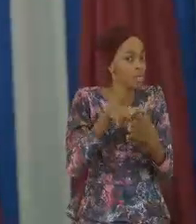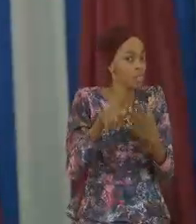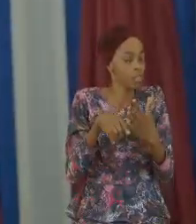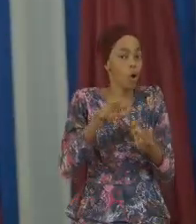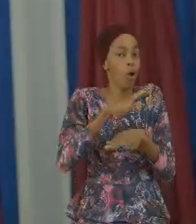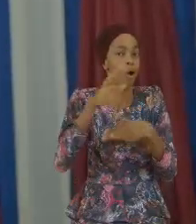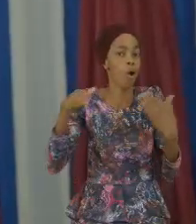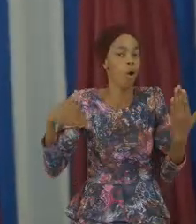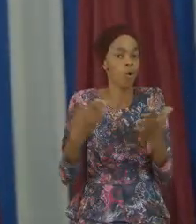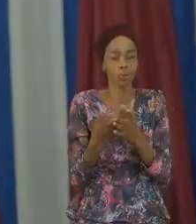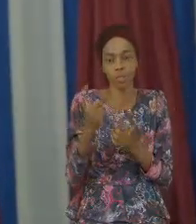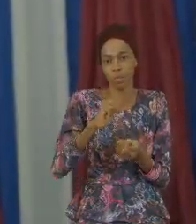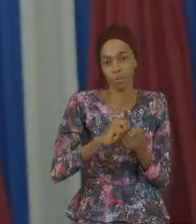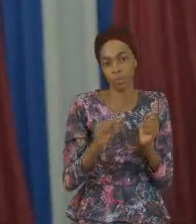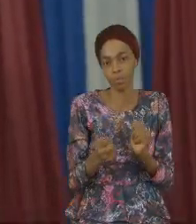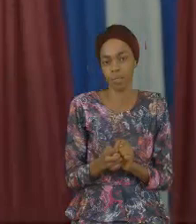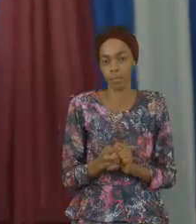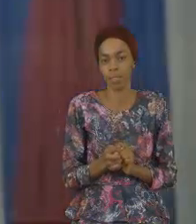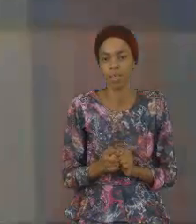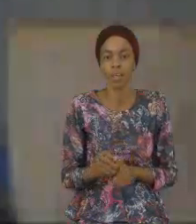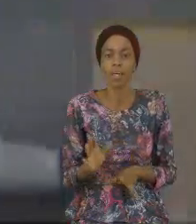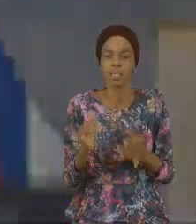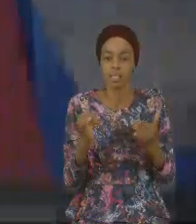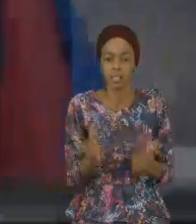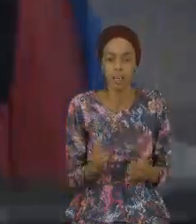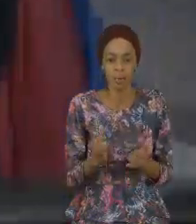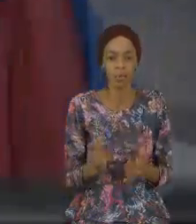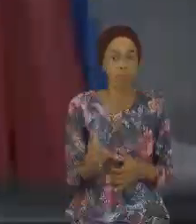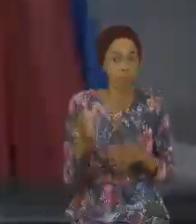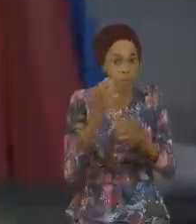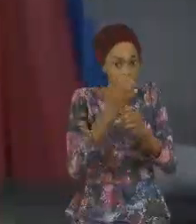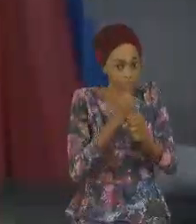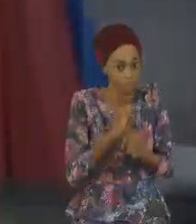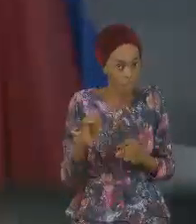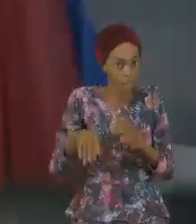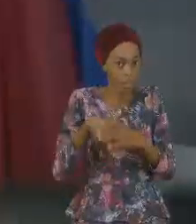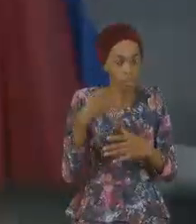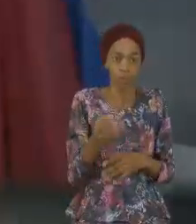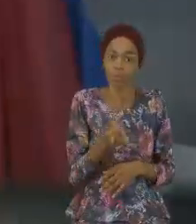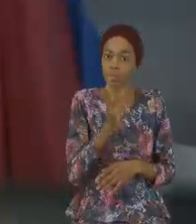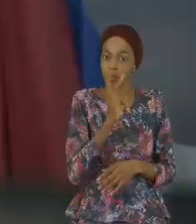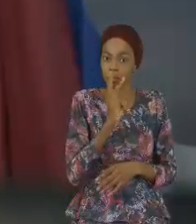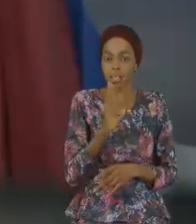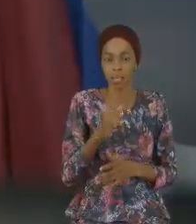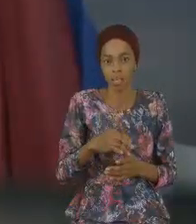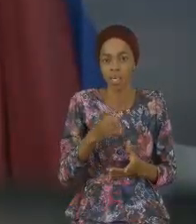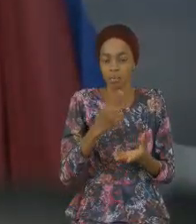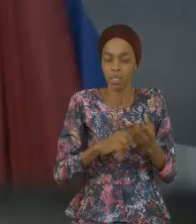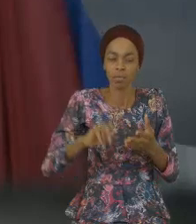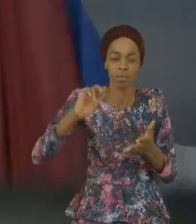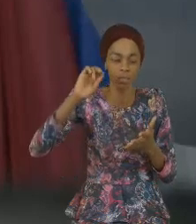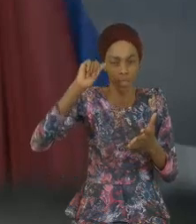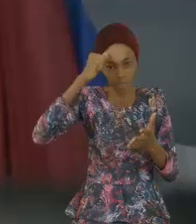those problems. Taking out of the sea. Let me fast forward a little bit.